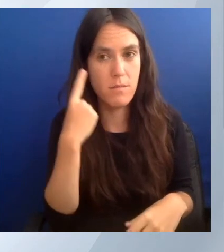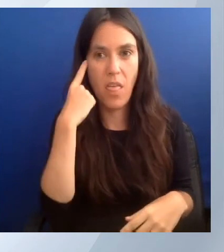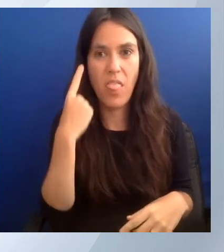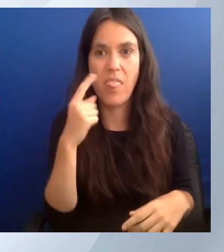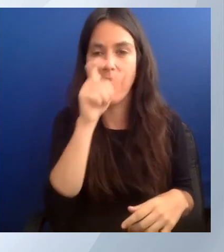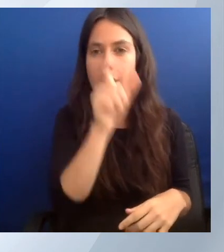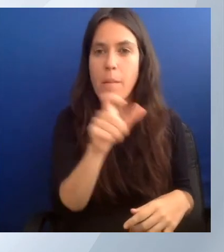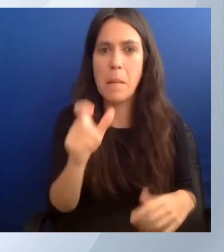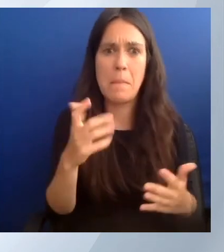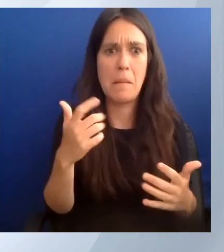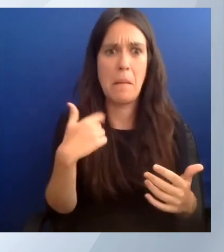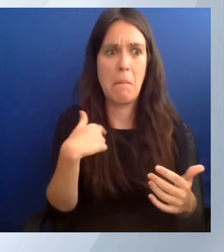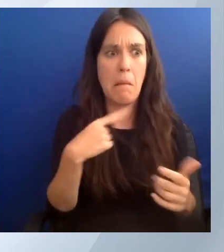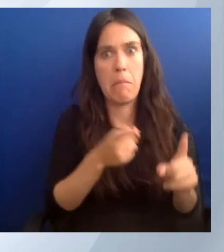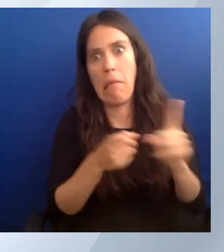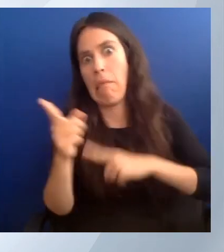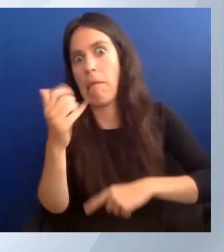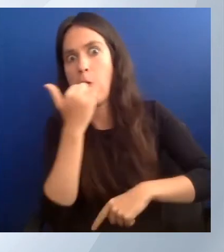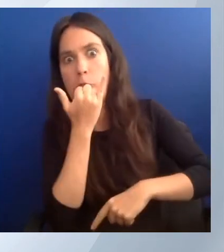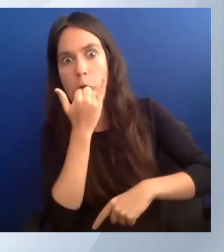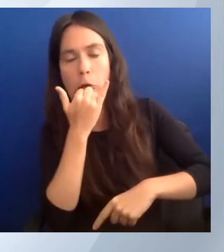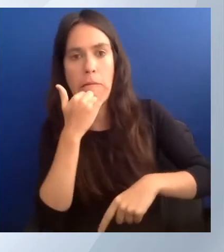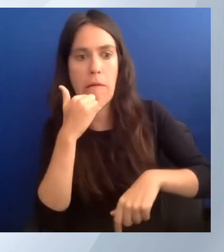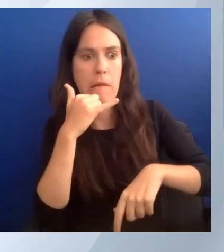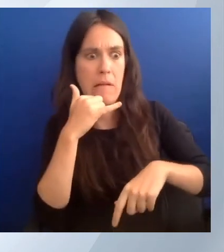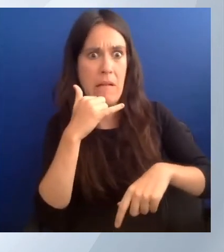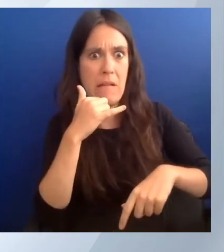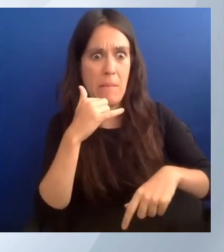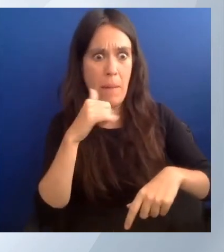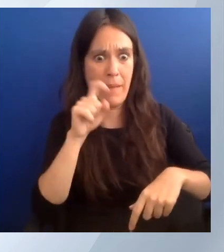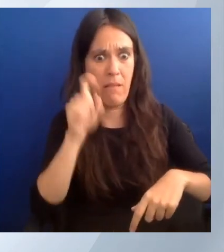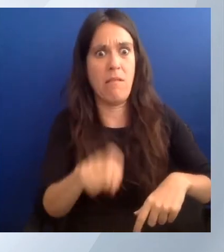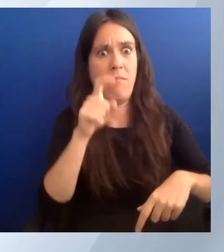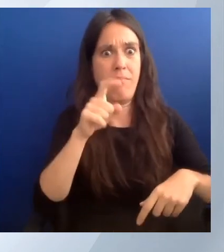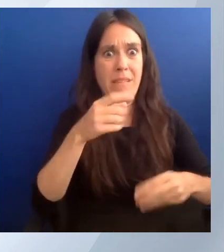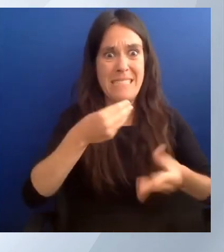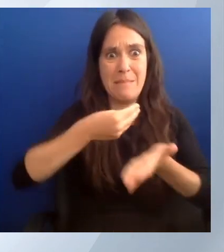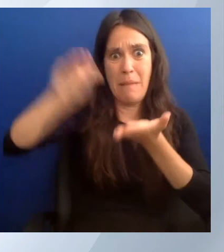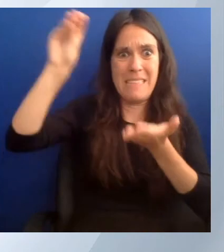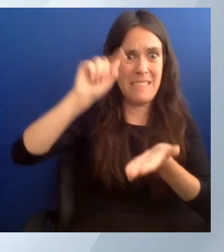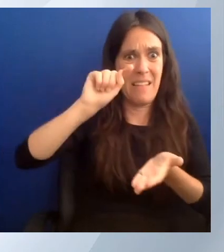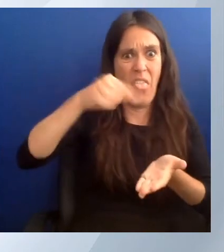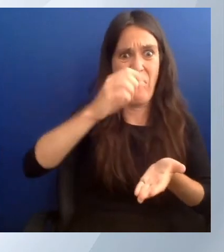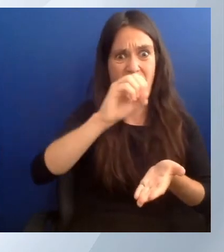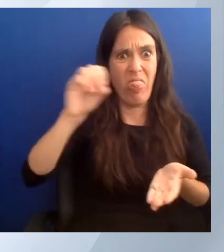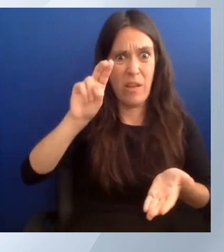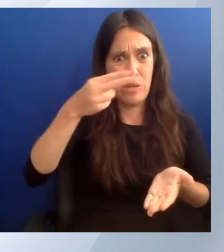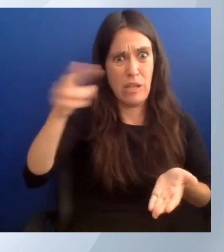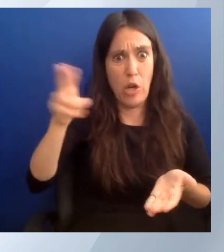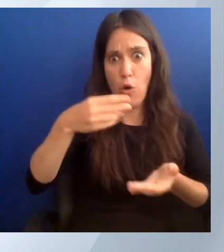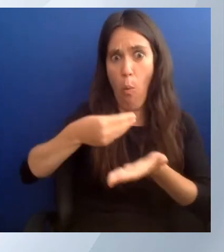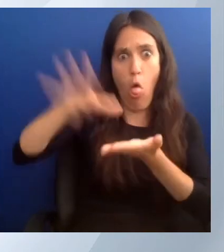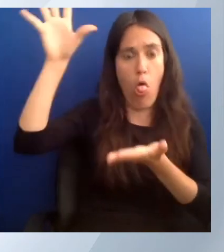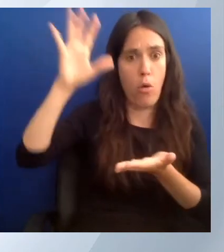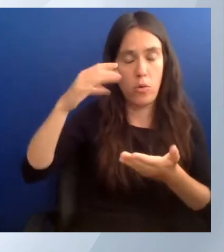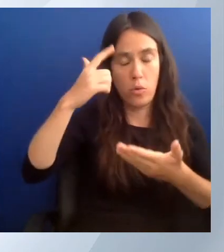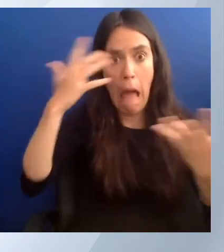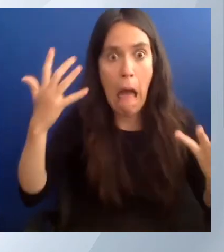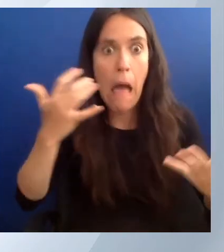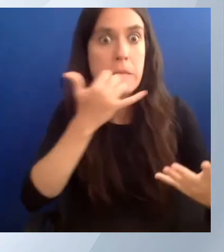wrong button and spending thousands without realizing it. But if you're careful, it's fine.